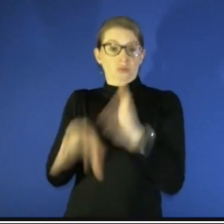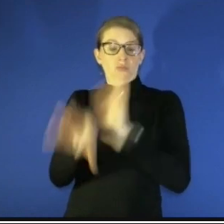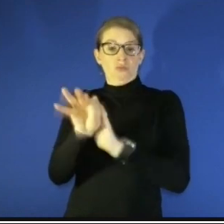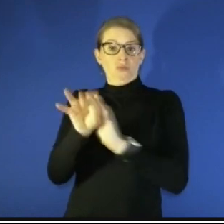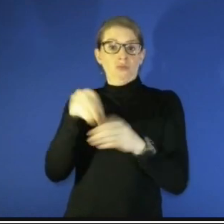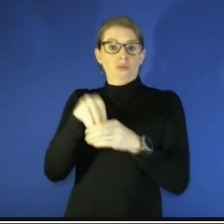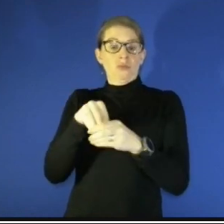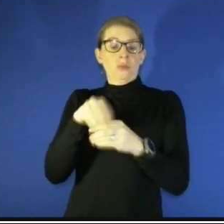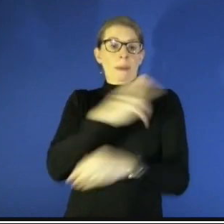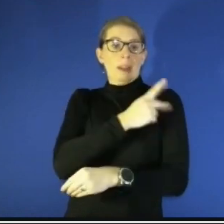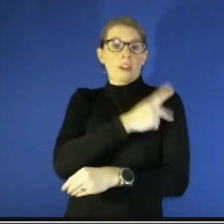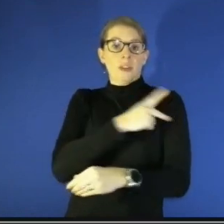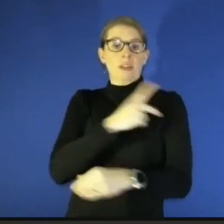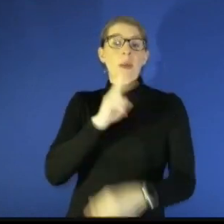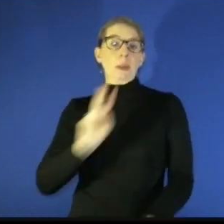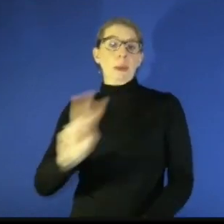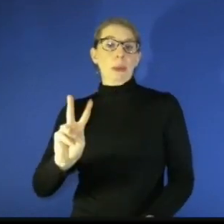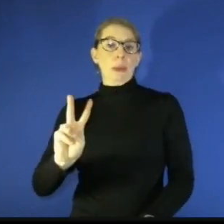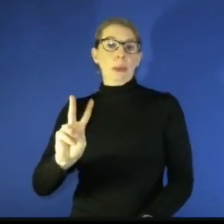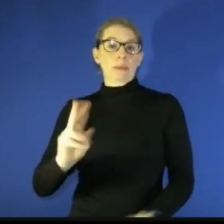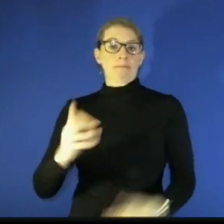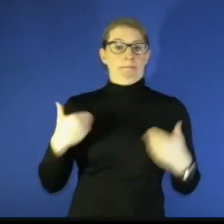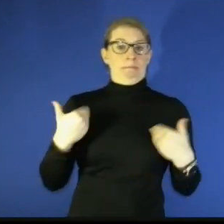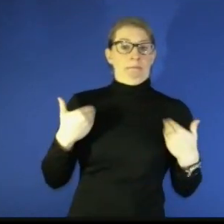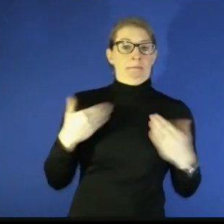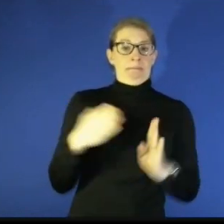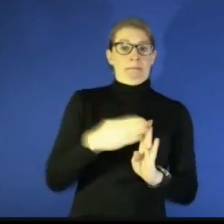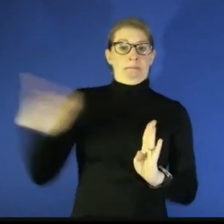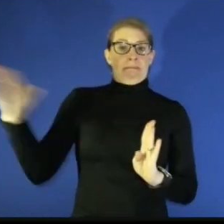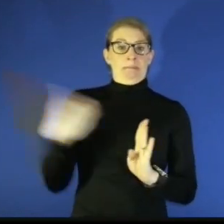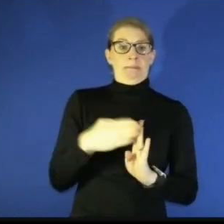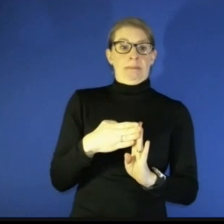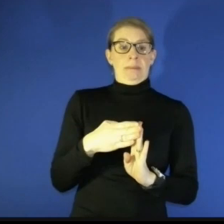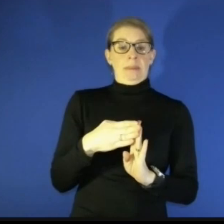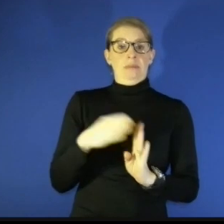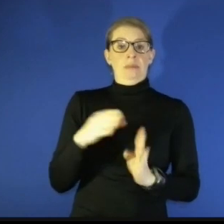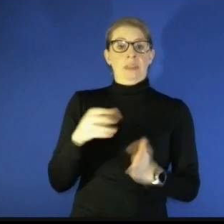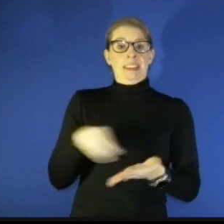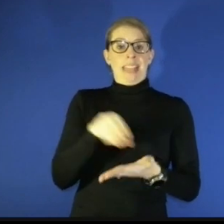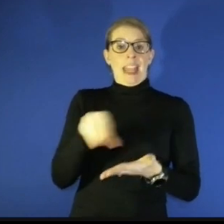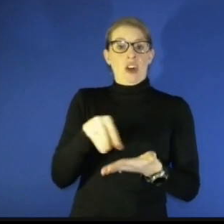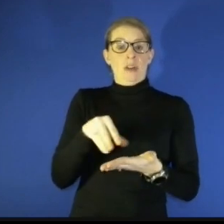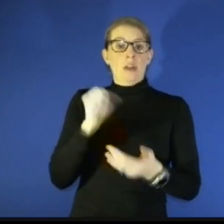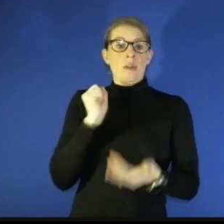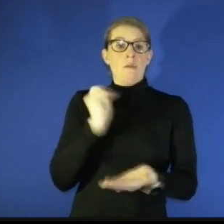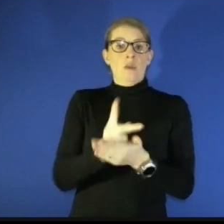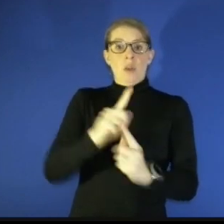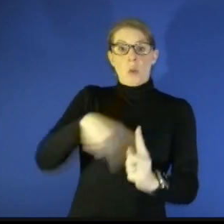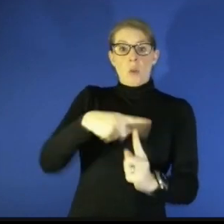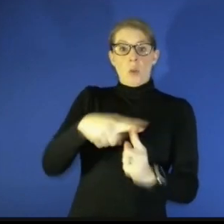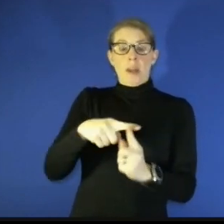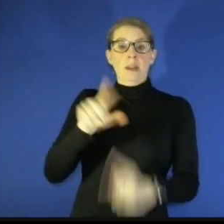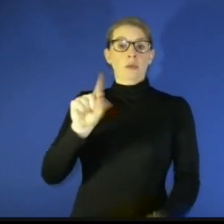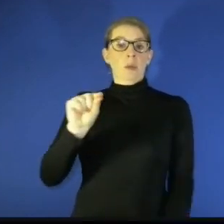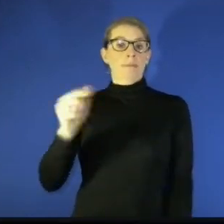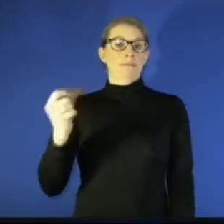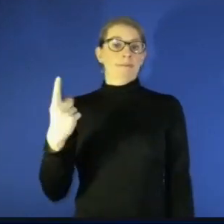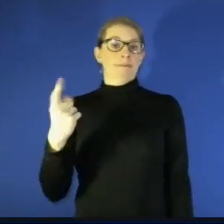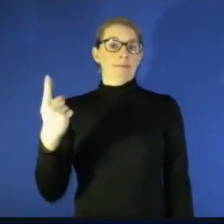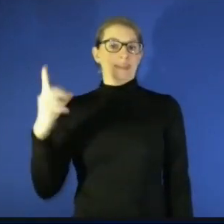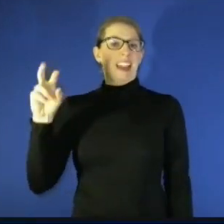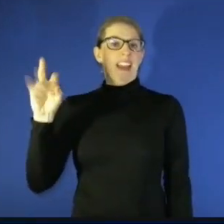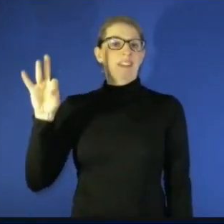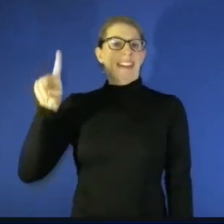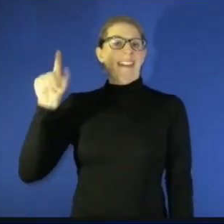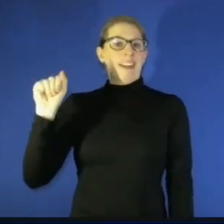as 2 years old. The infrascanner was first approved by the FDA back in 2011. New numbers from the